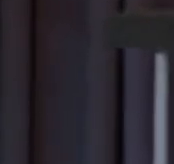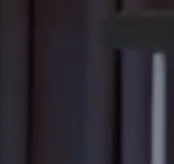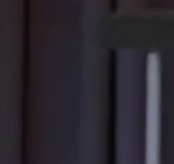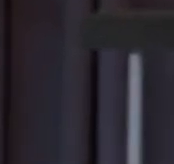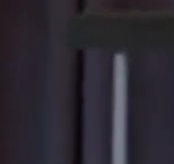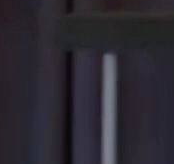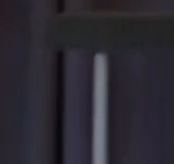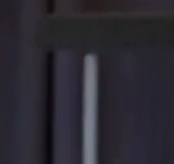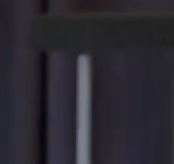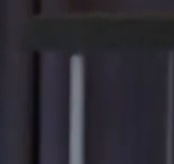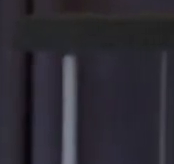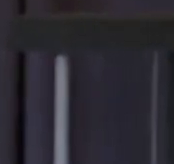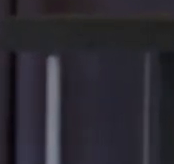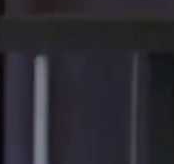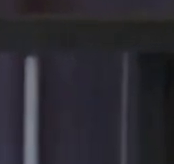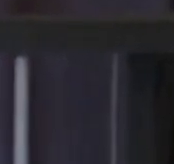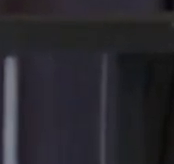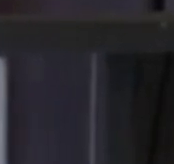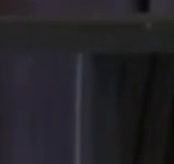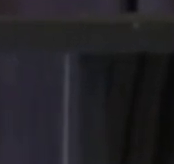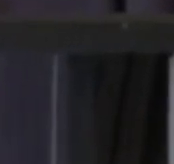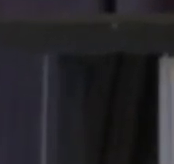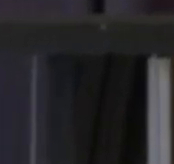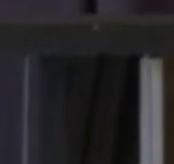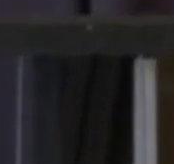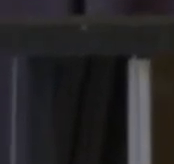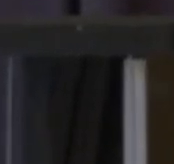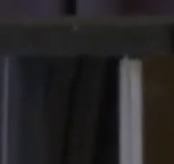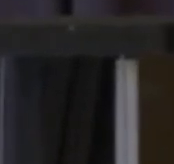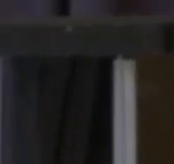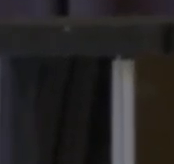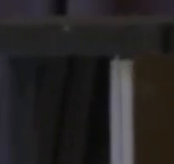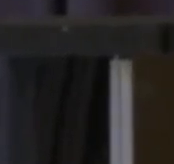baptized as with fire. Y'all not gonna help me preach up in here.